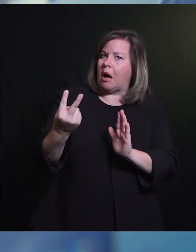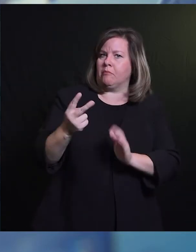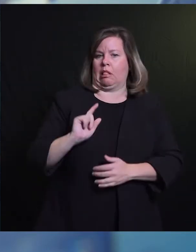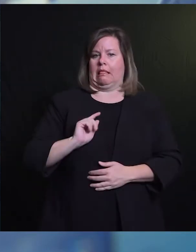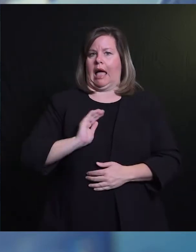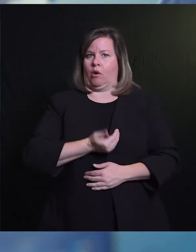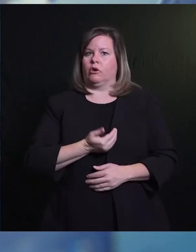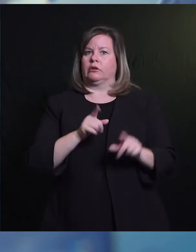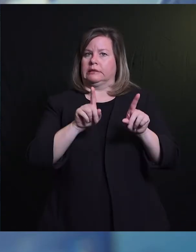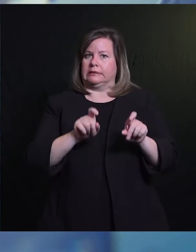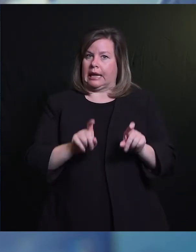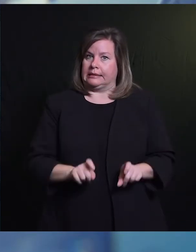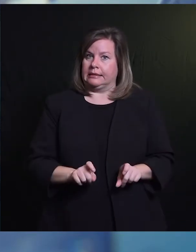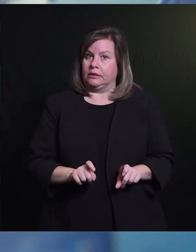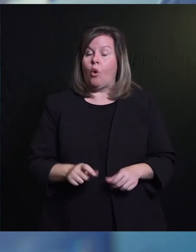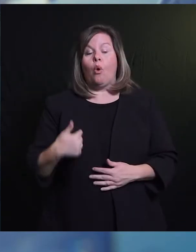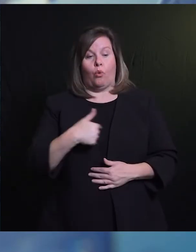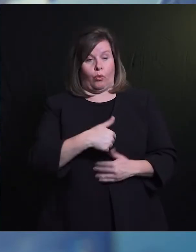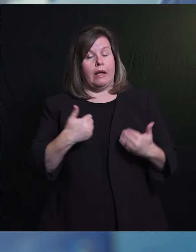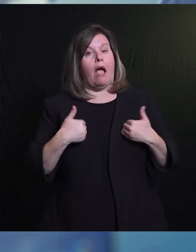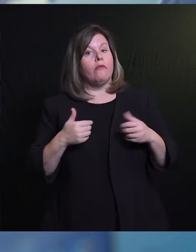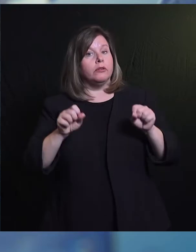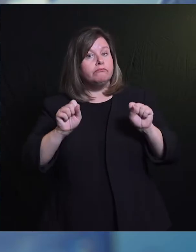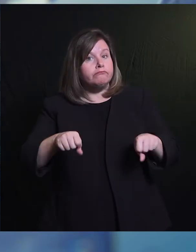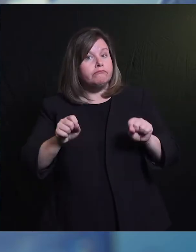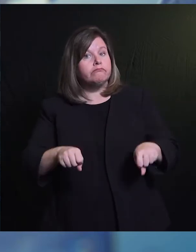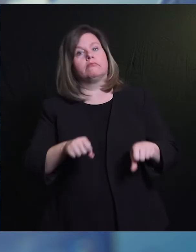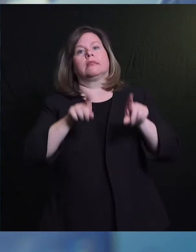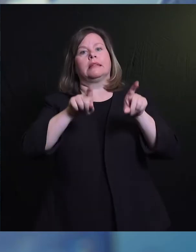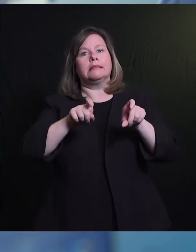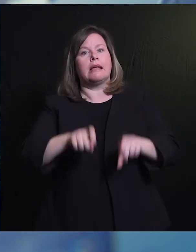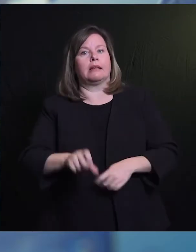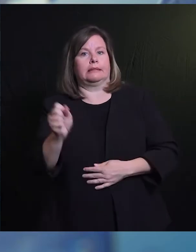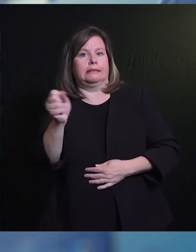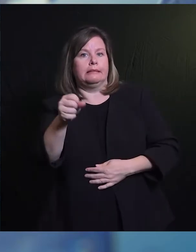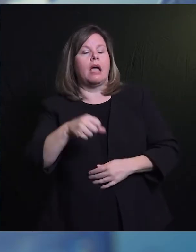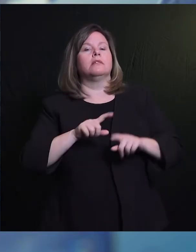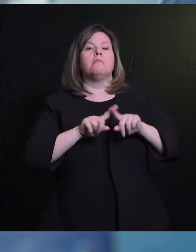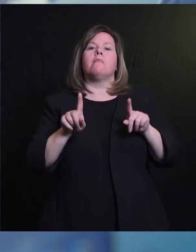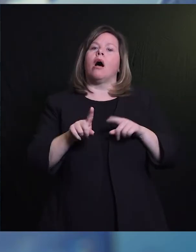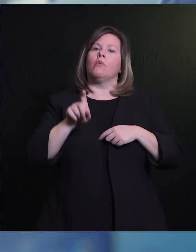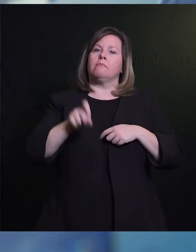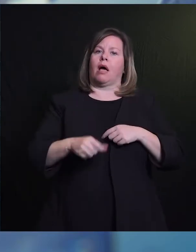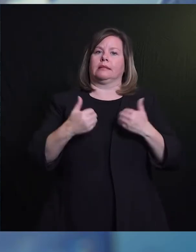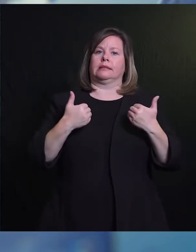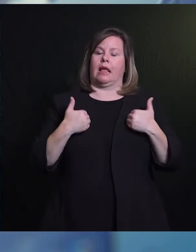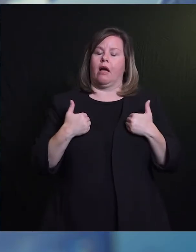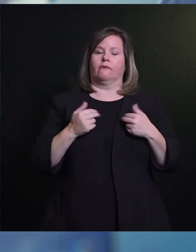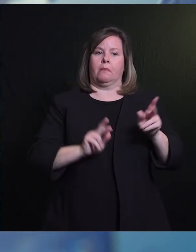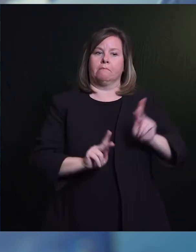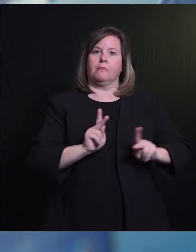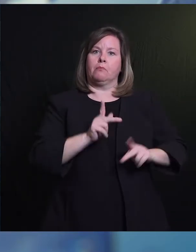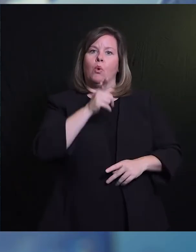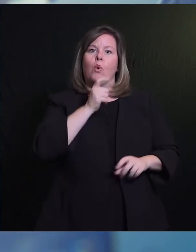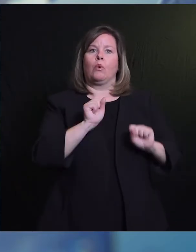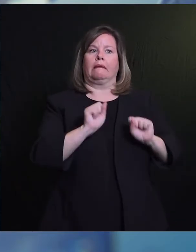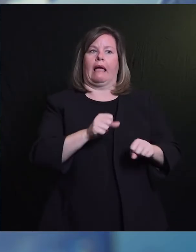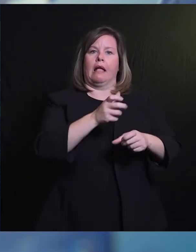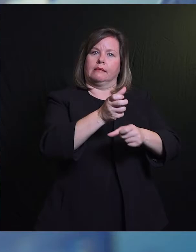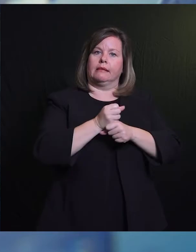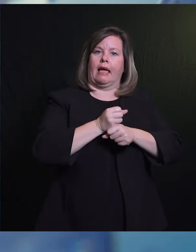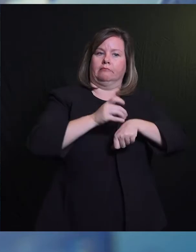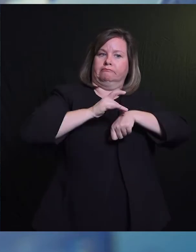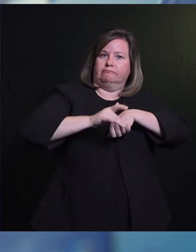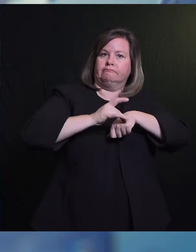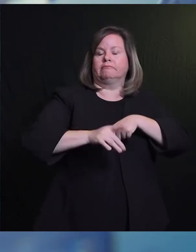right now. And while I have lots of capacity, we need to make sure that we're opening the eligibility so that all asymptomatic people can get access to testing